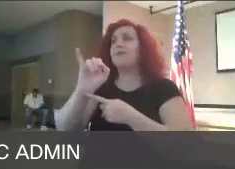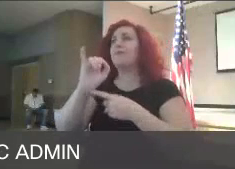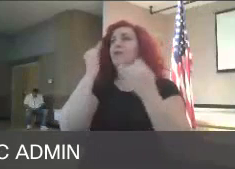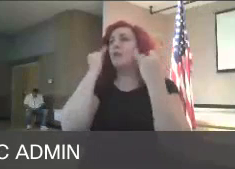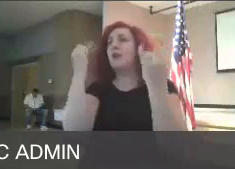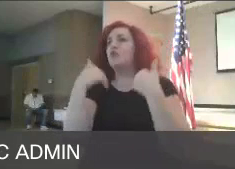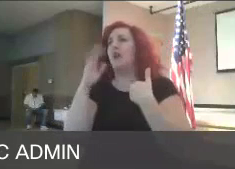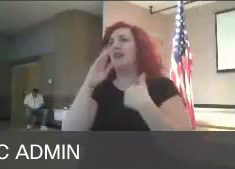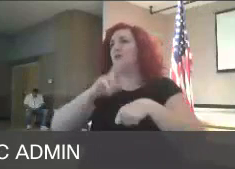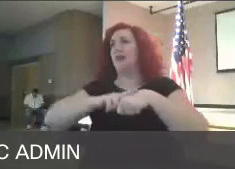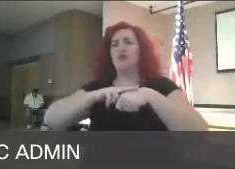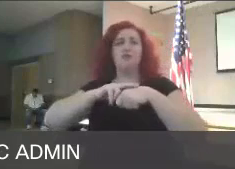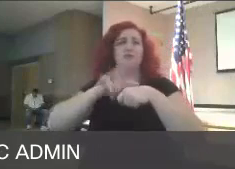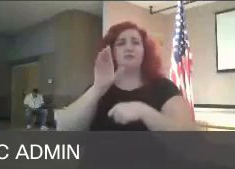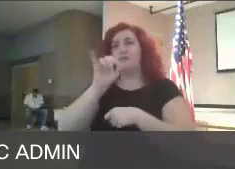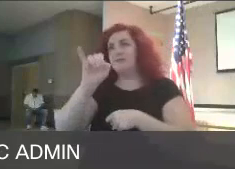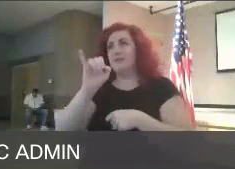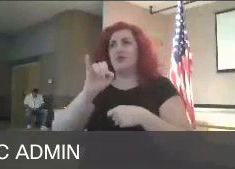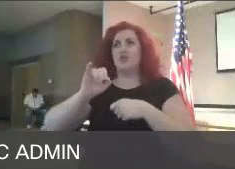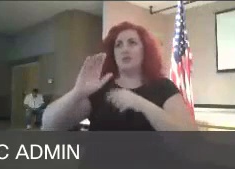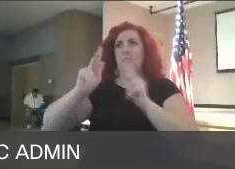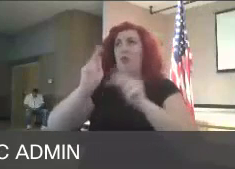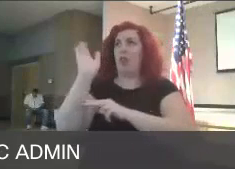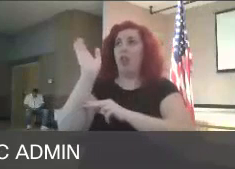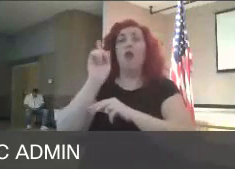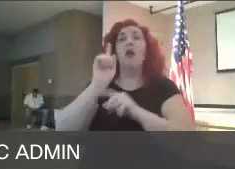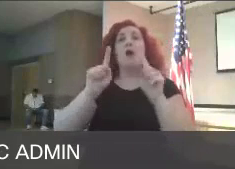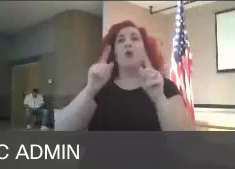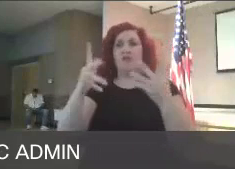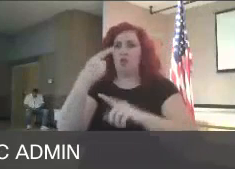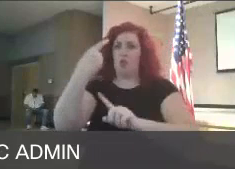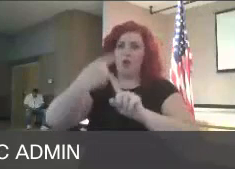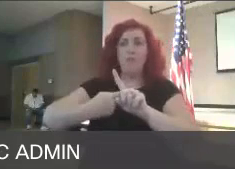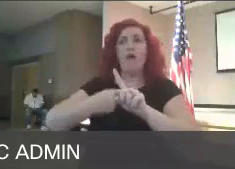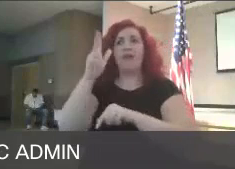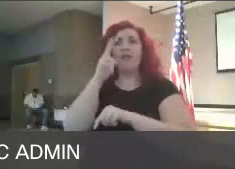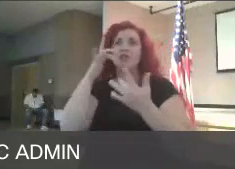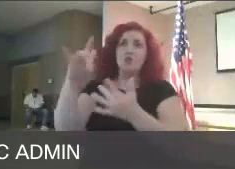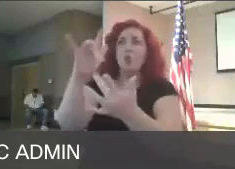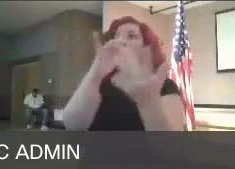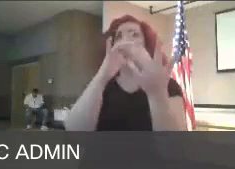extent we can. I imagine there'll be some natural community of interest testimony tonight, but we did engage in a